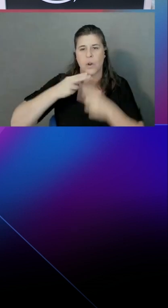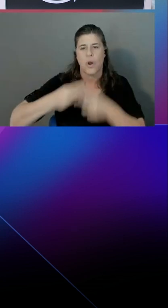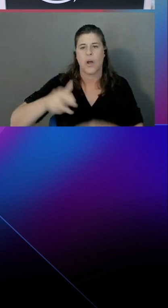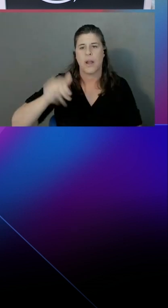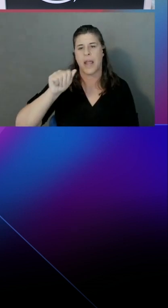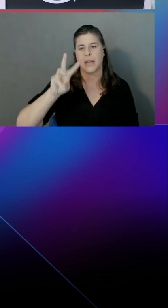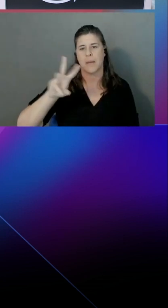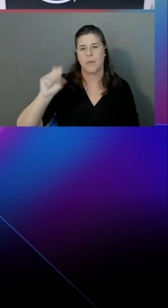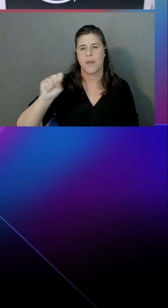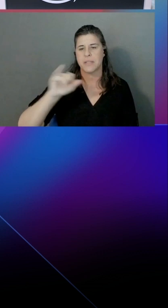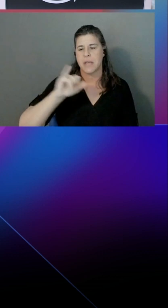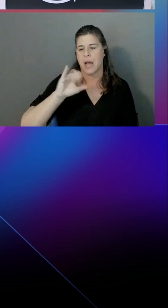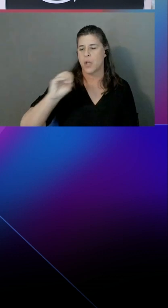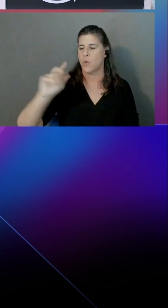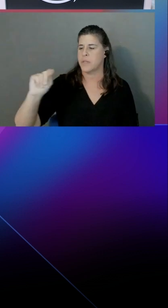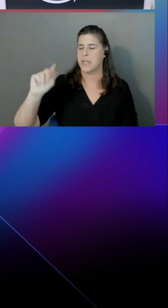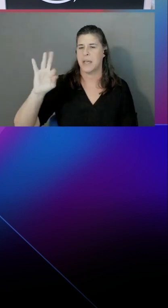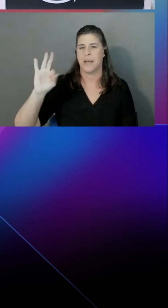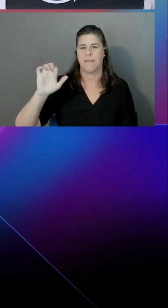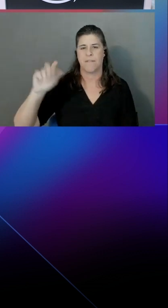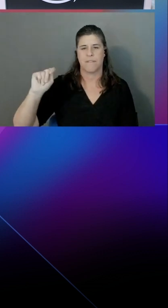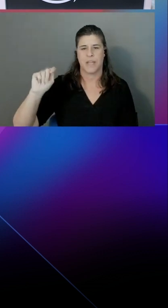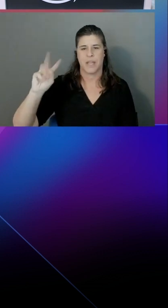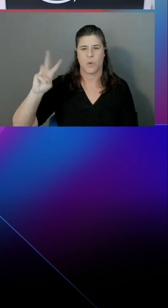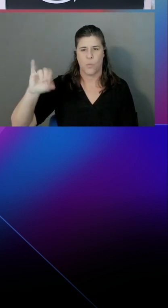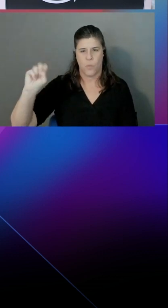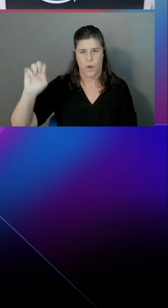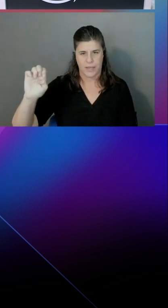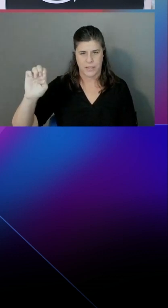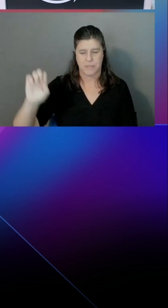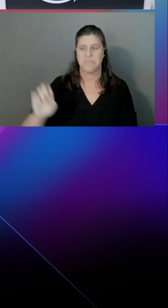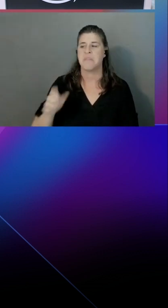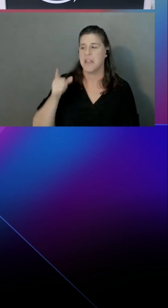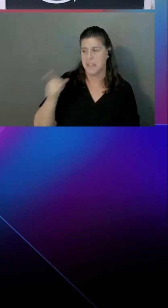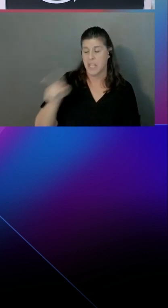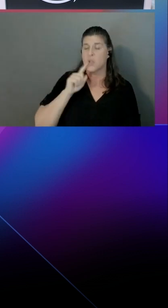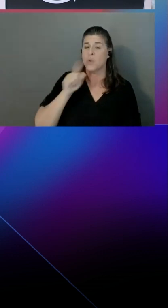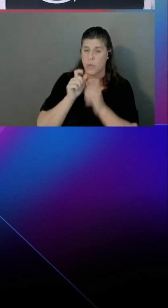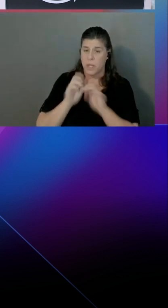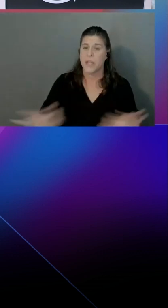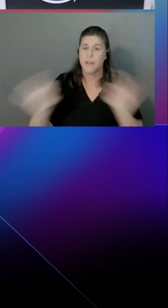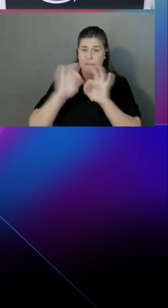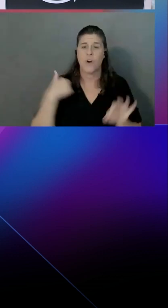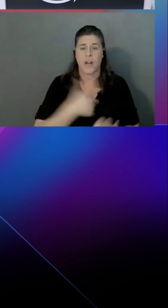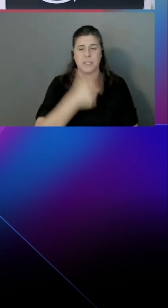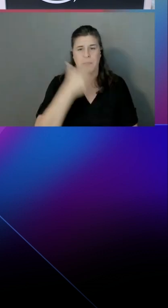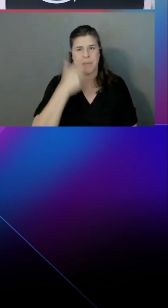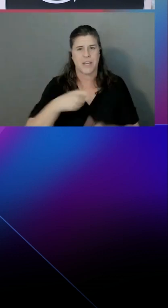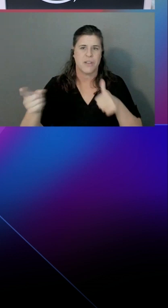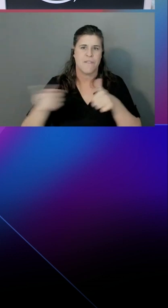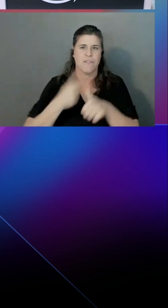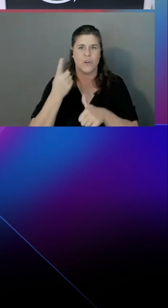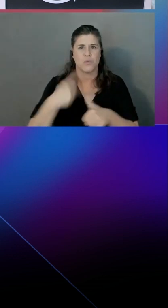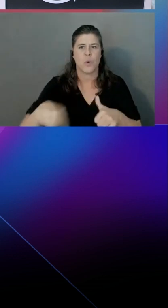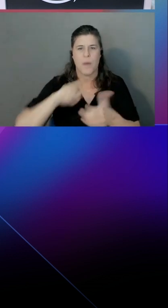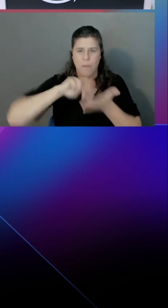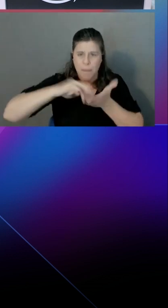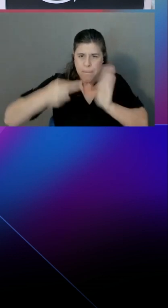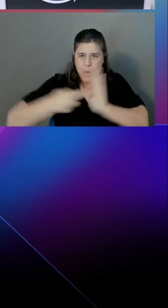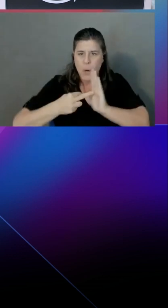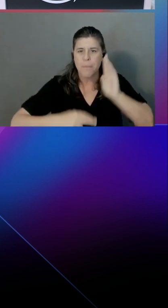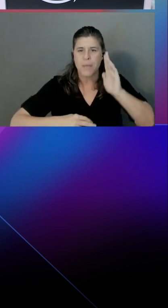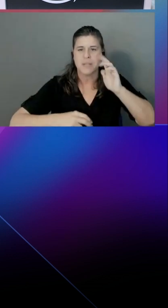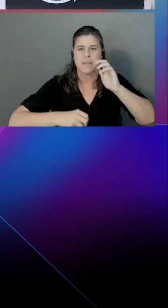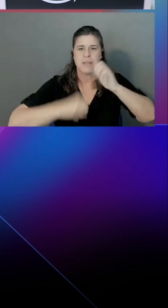FleetWise. And this, I think, is this is a big deal for us because it's the first one where we have a purpose-built managed service that